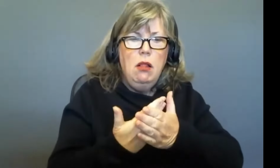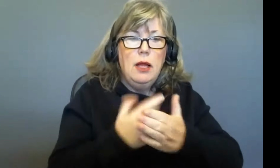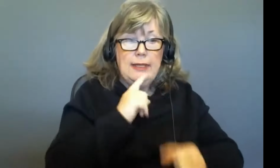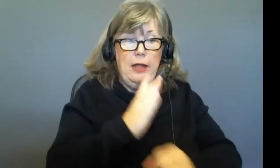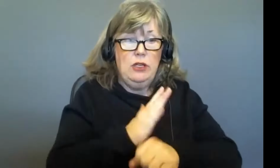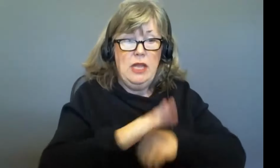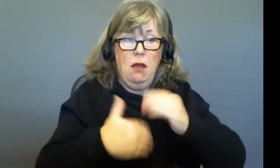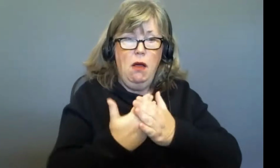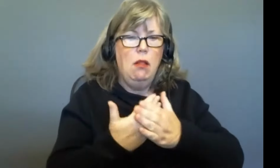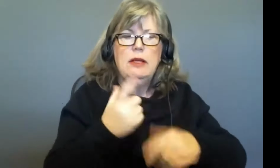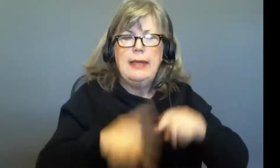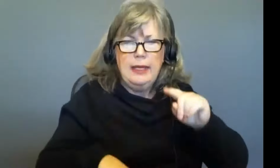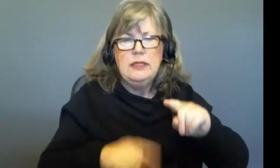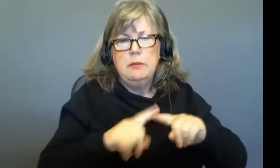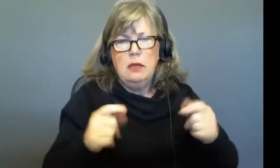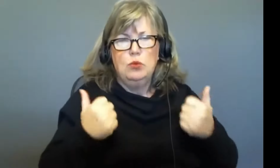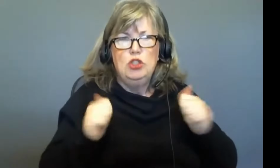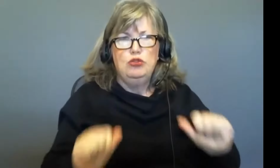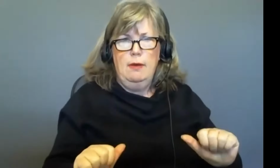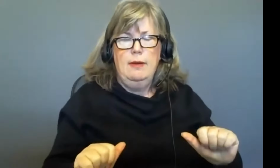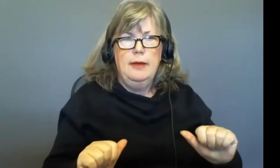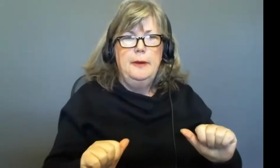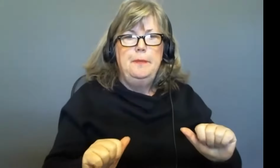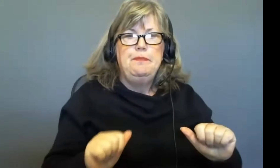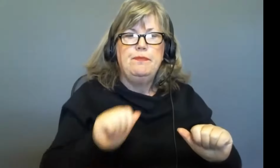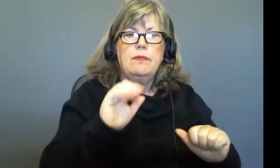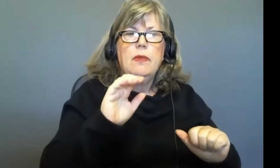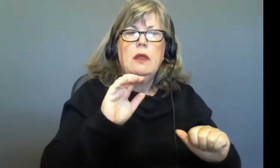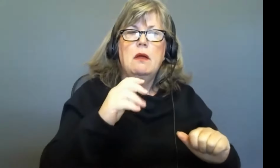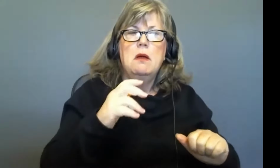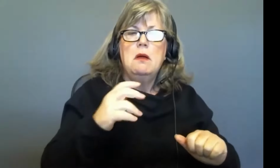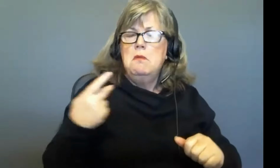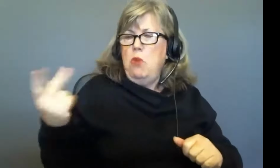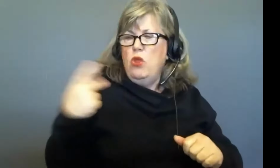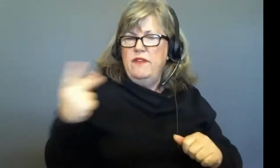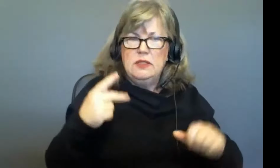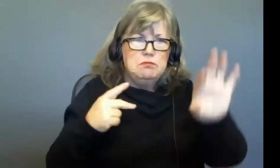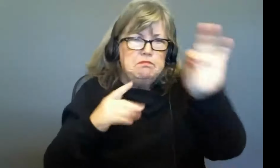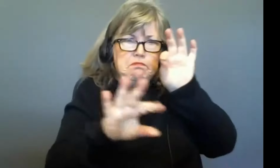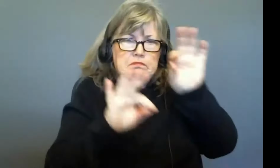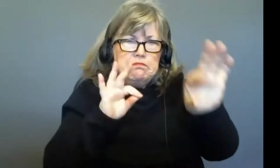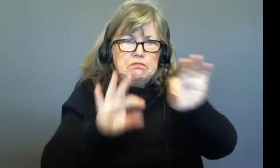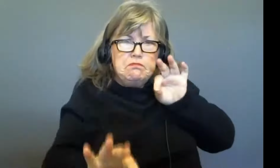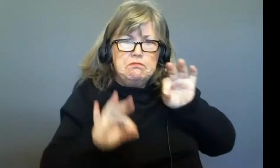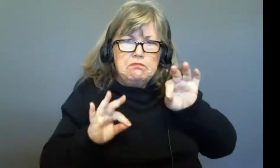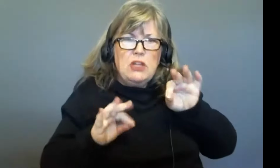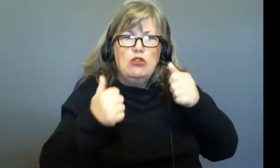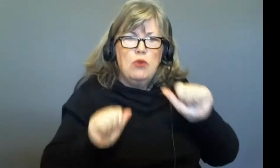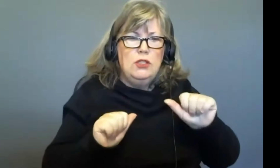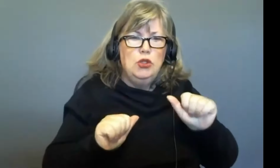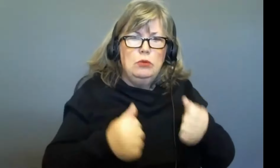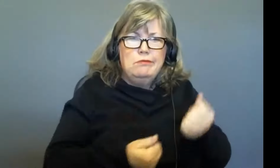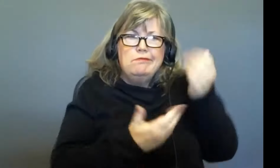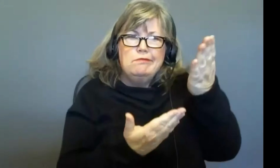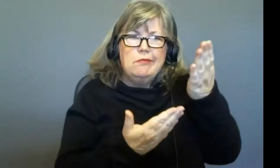able to get through them all. However, Benedict and I will kind of sort through and try our best to